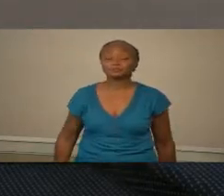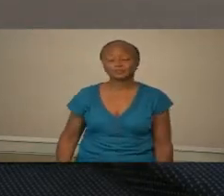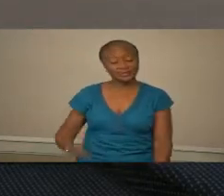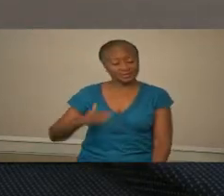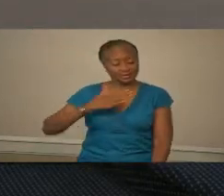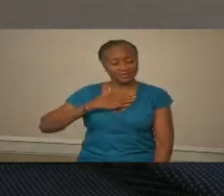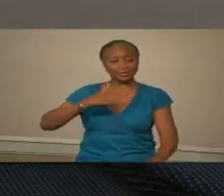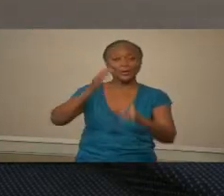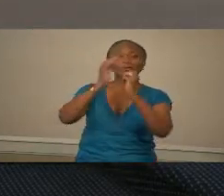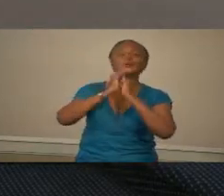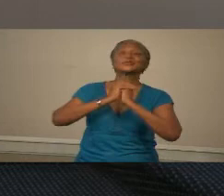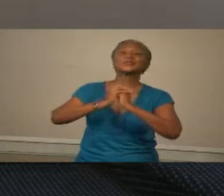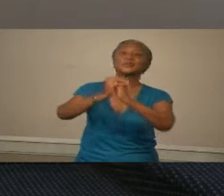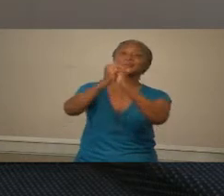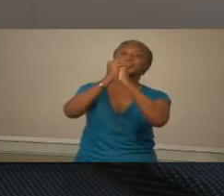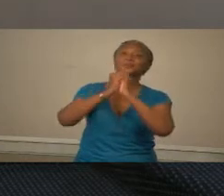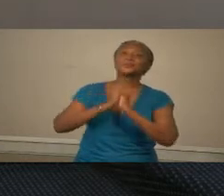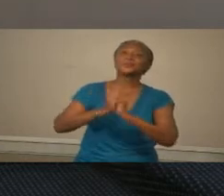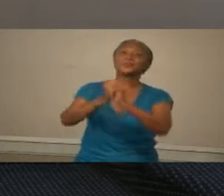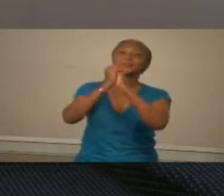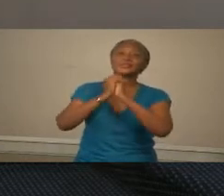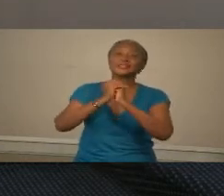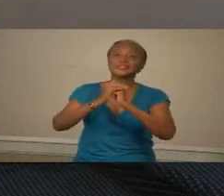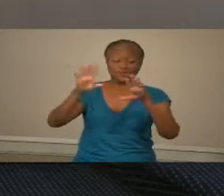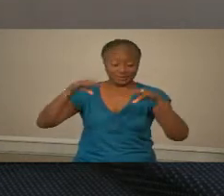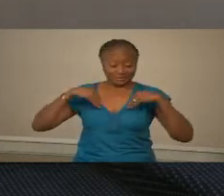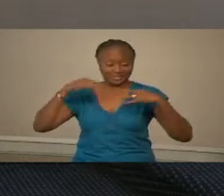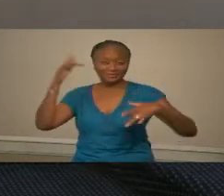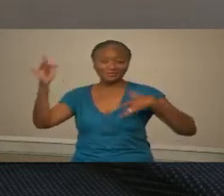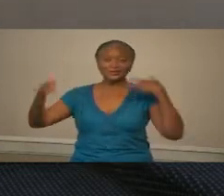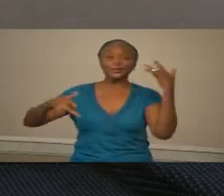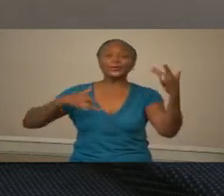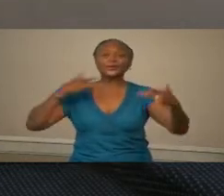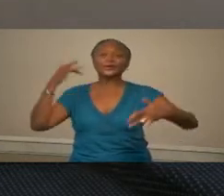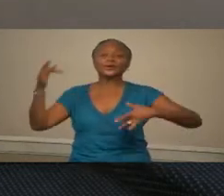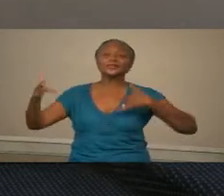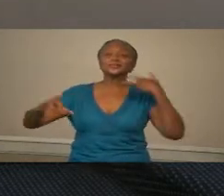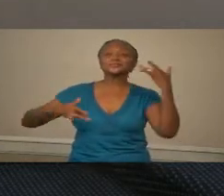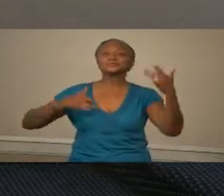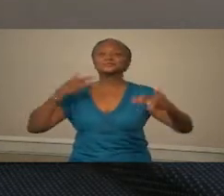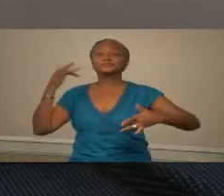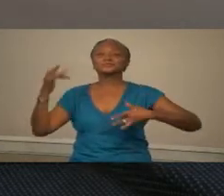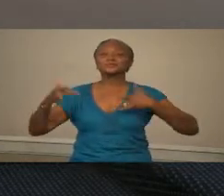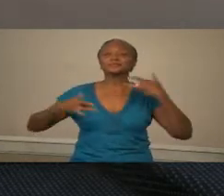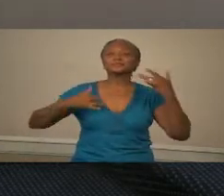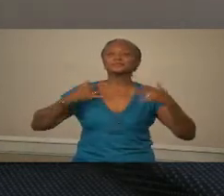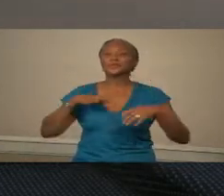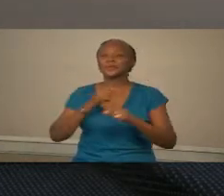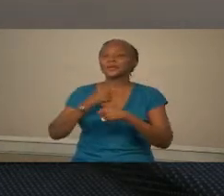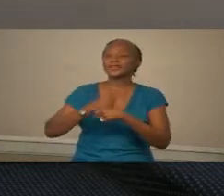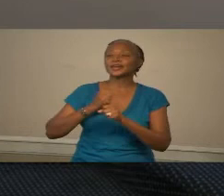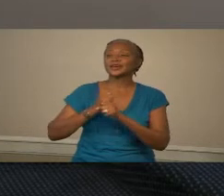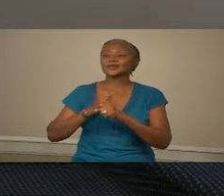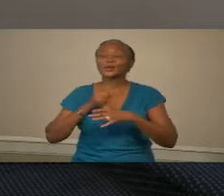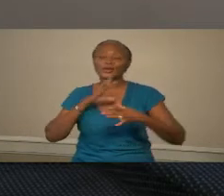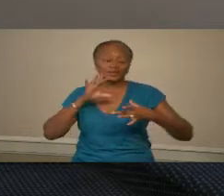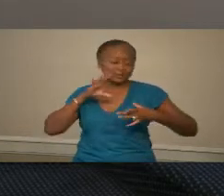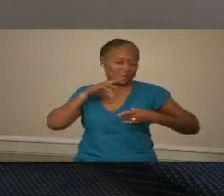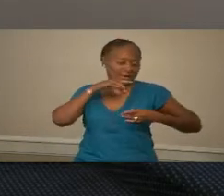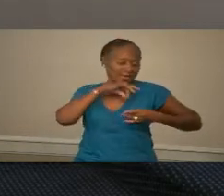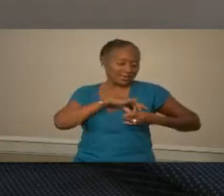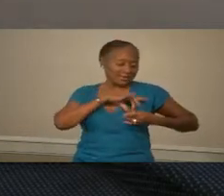my worship. Take joy in it. Make it your dwelling place. Make it